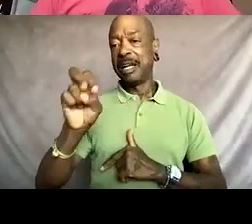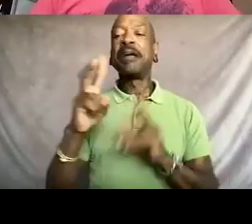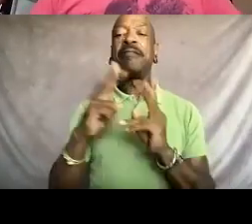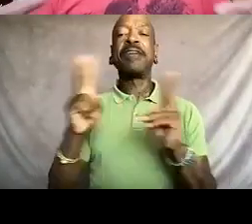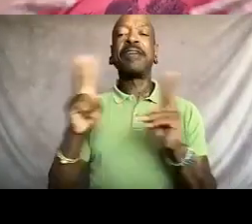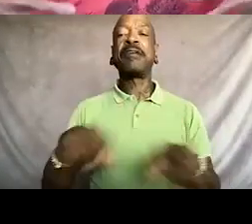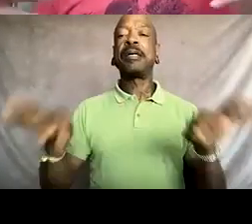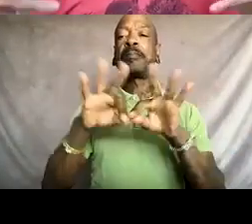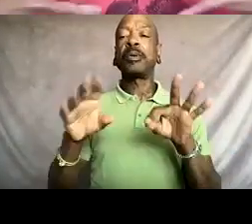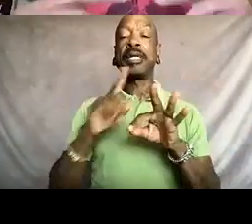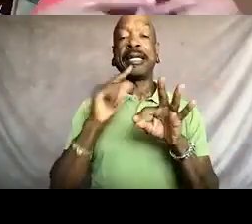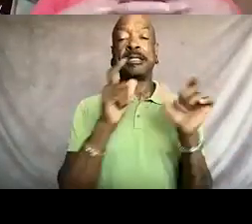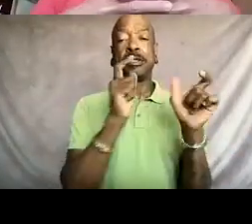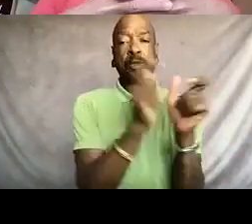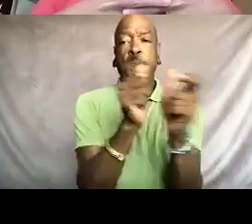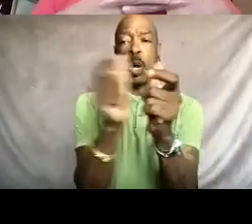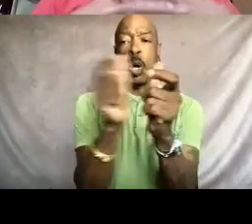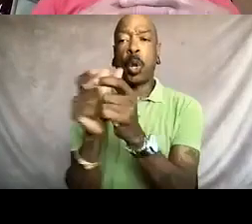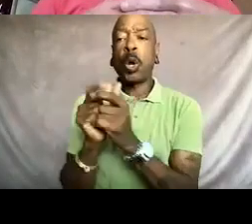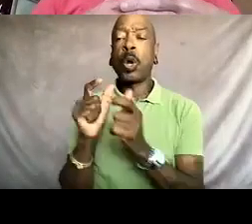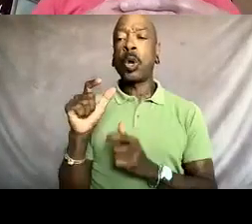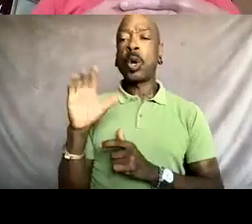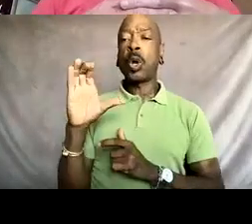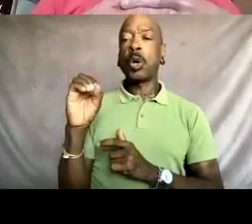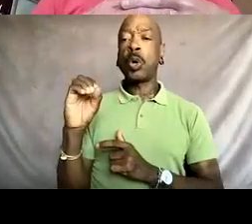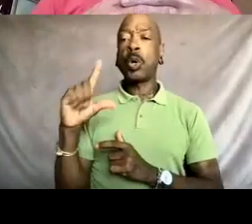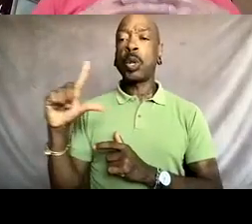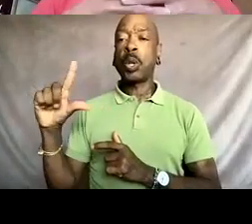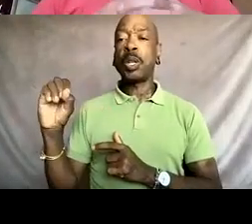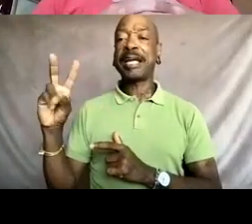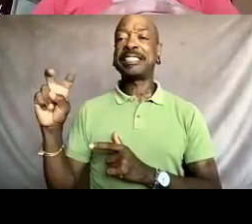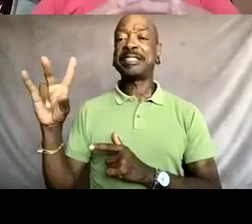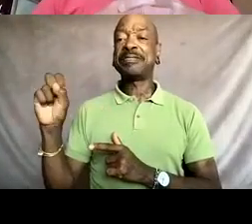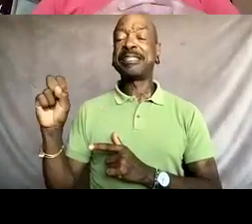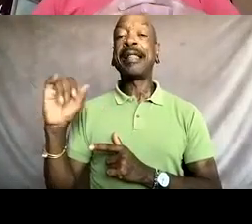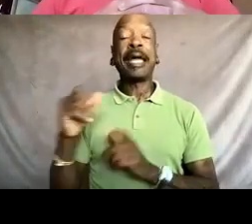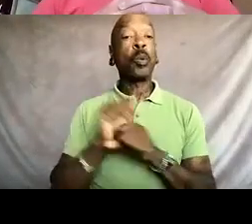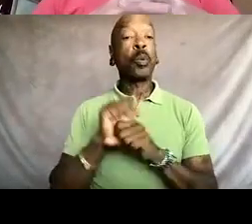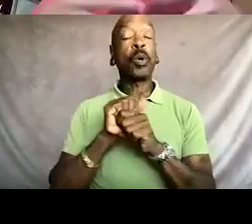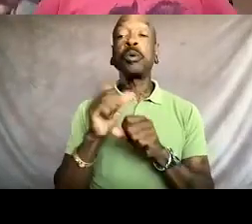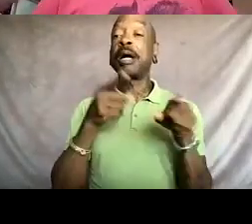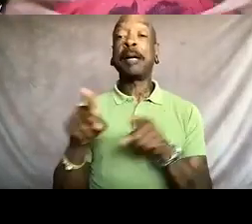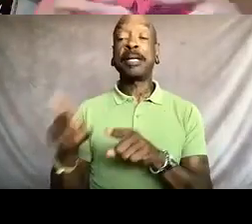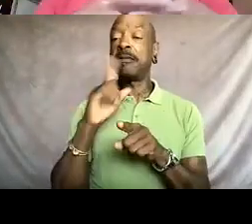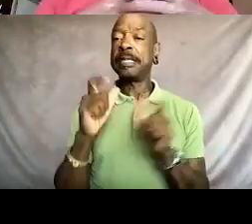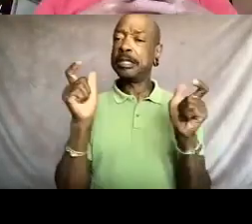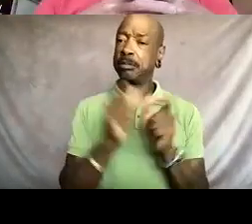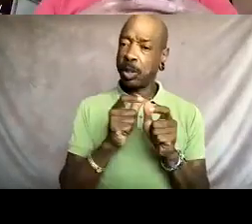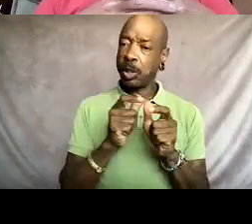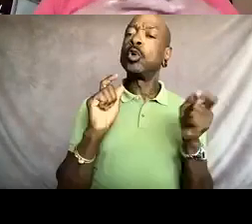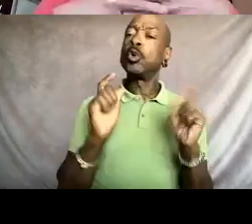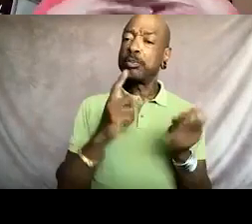collectives, that's the heart of it. That's where so much of this work is going to get done, is in small groups of people who hold each other